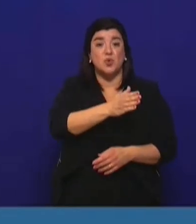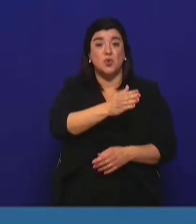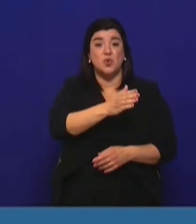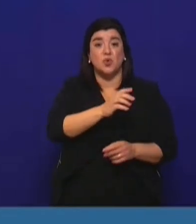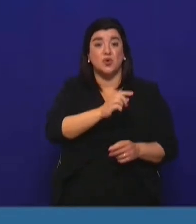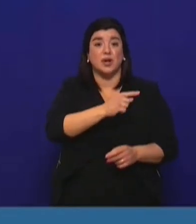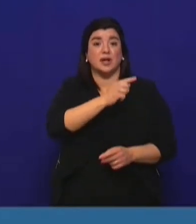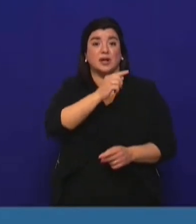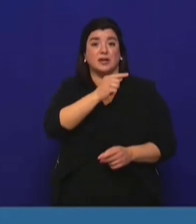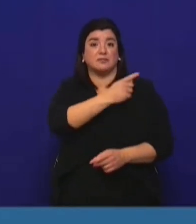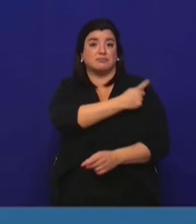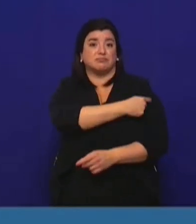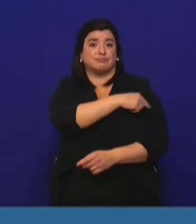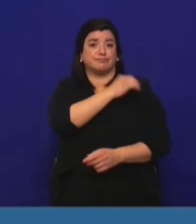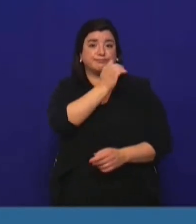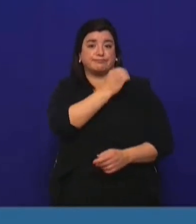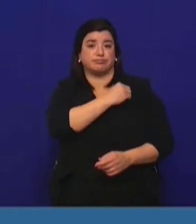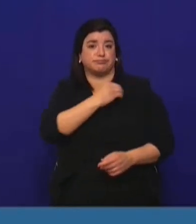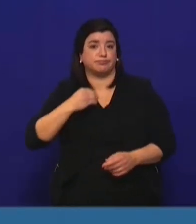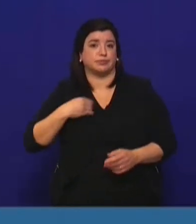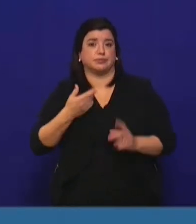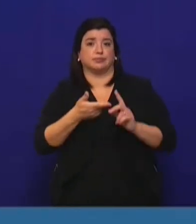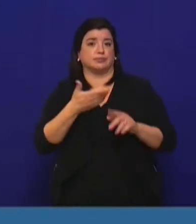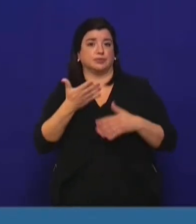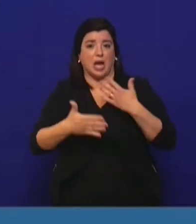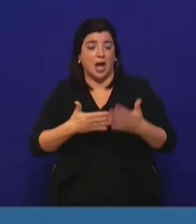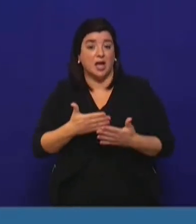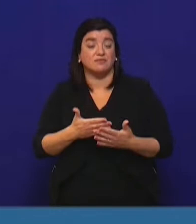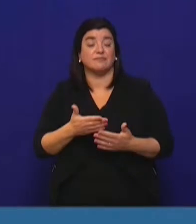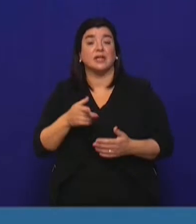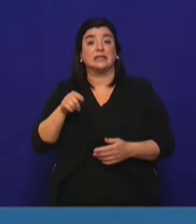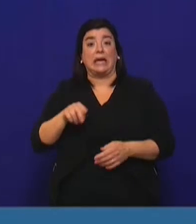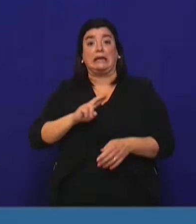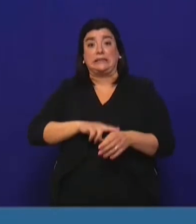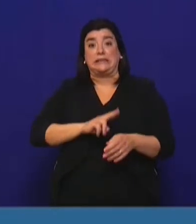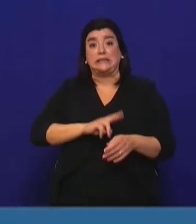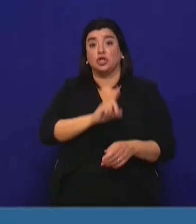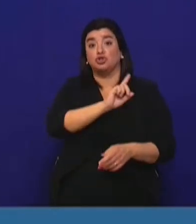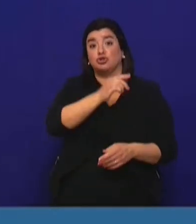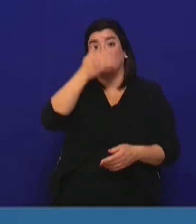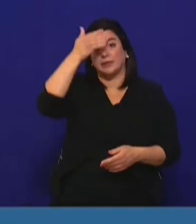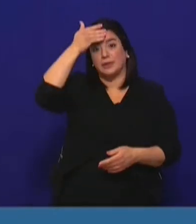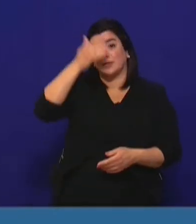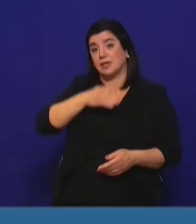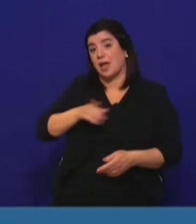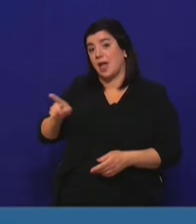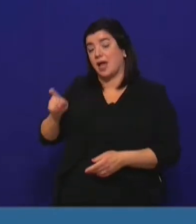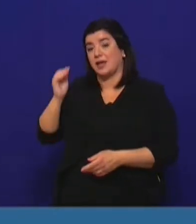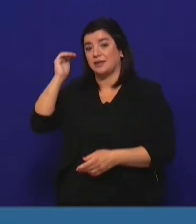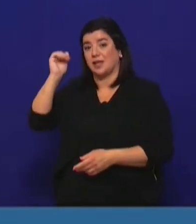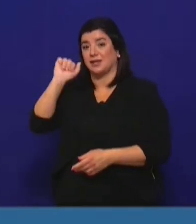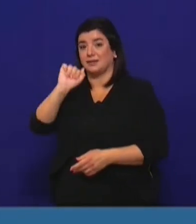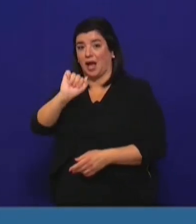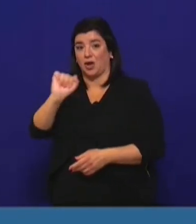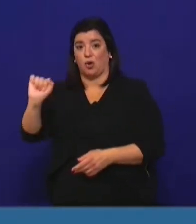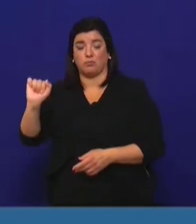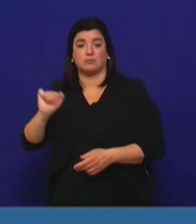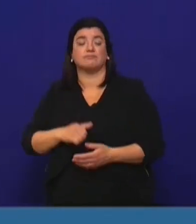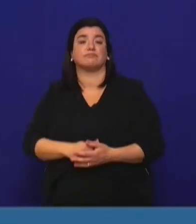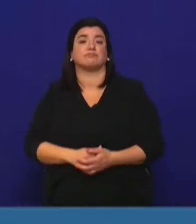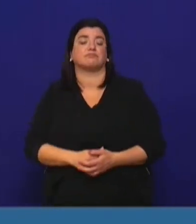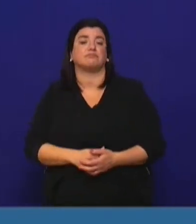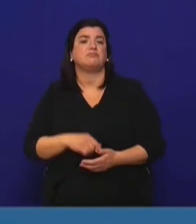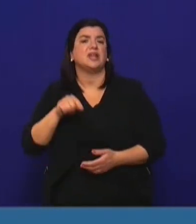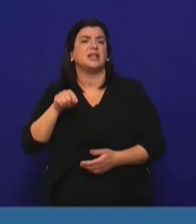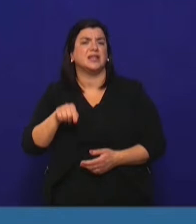tas-saħħa, qegħdin nofru dak is-servizz fejn jiġu propju fid-djar tagħkom u nlaqmukom, għaddej ukoll il-proċess fit-tilqim ta'